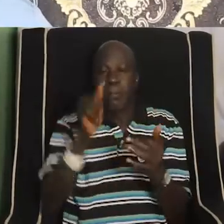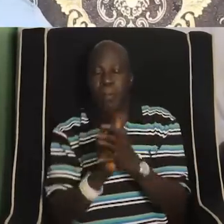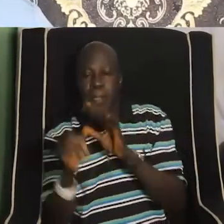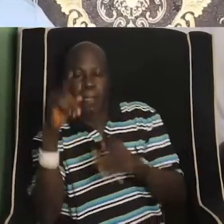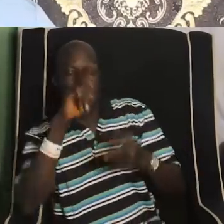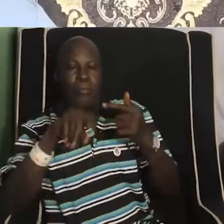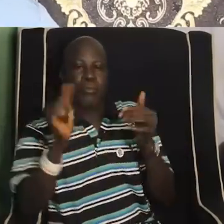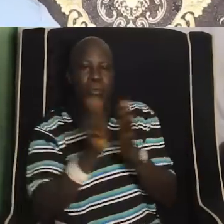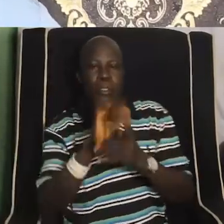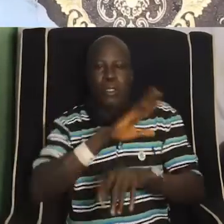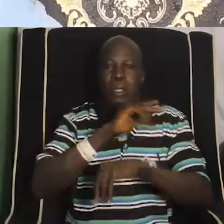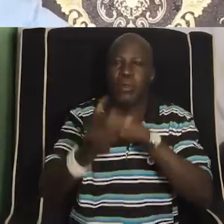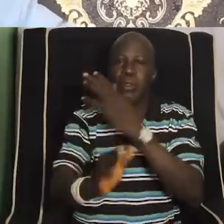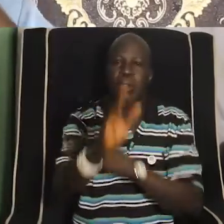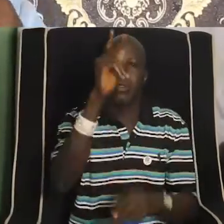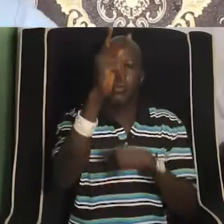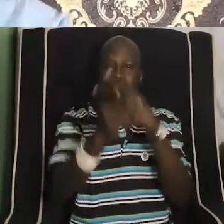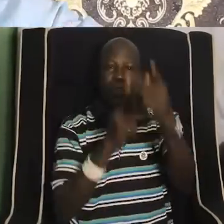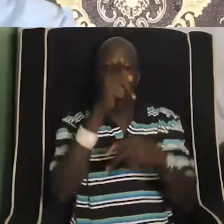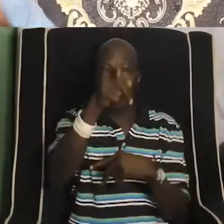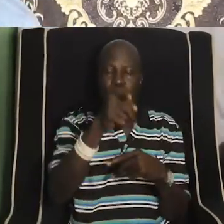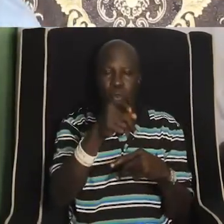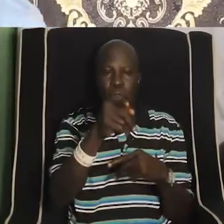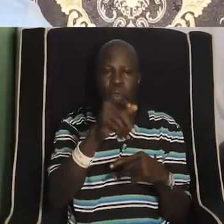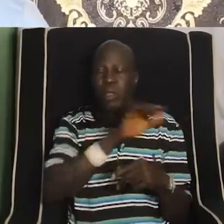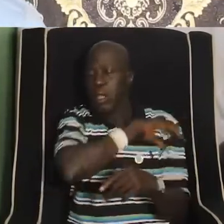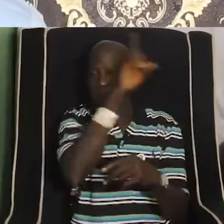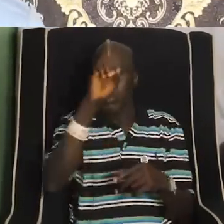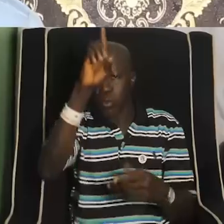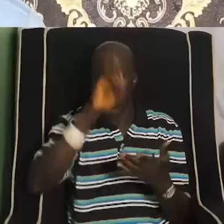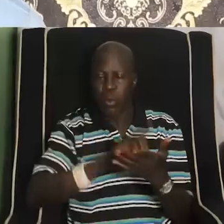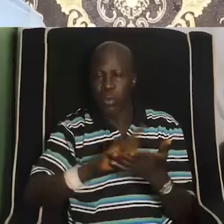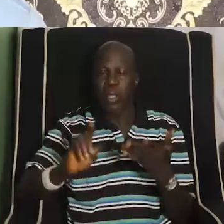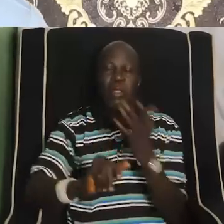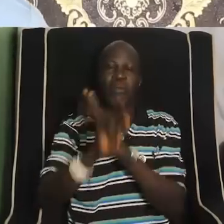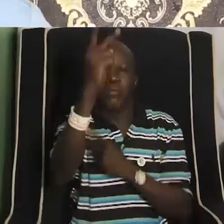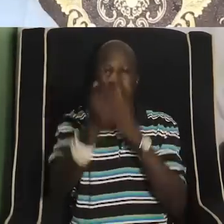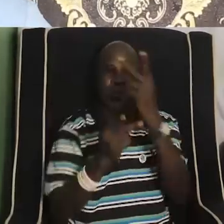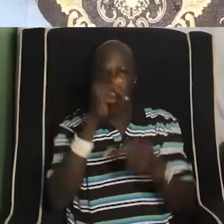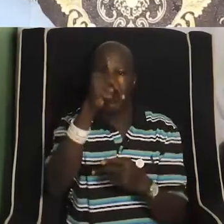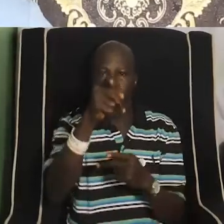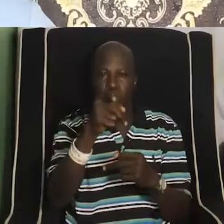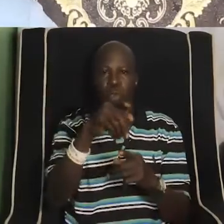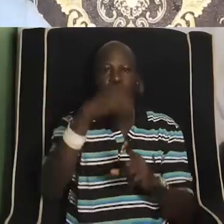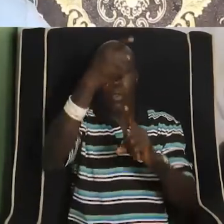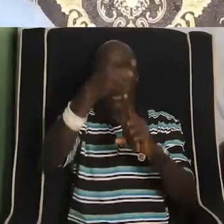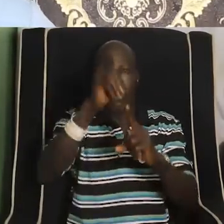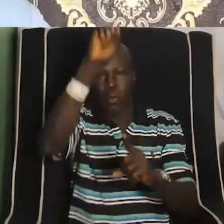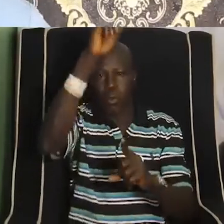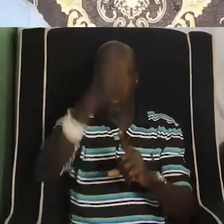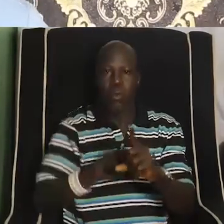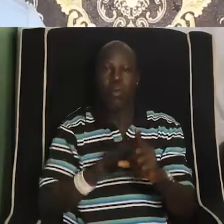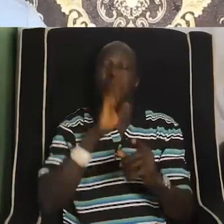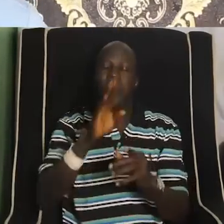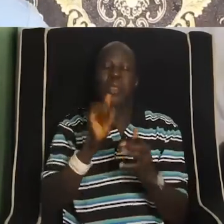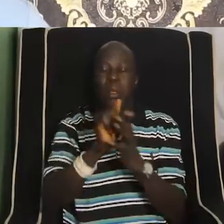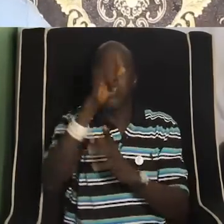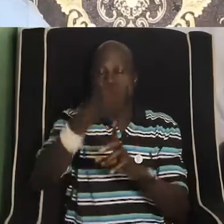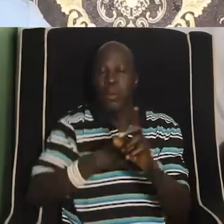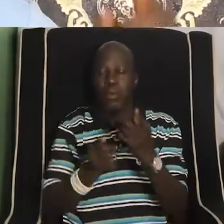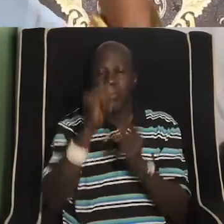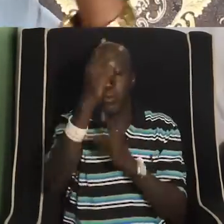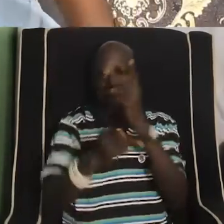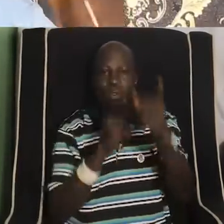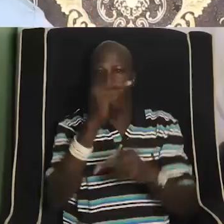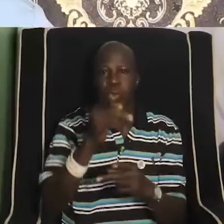has some days that God visited. And ni ose kan be ti o de saye re. That he will visit you. Osu kan be to ma de saye. There will be a month that will come to